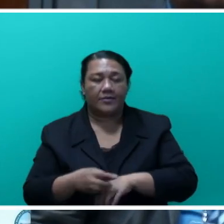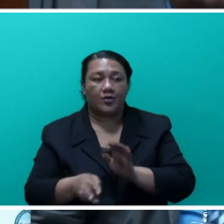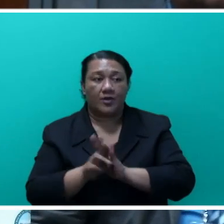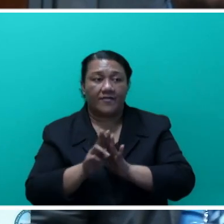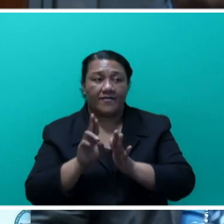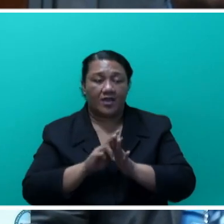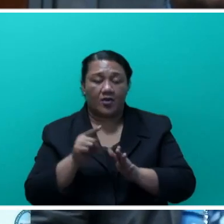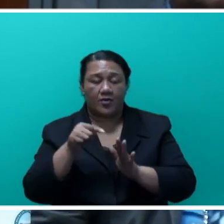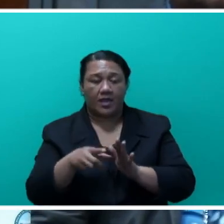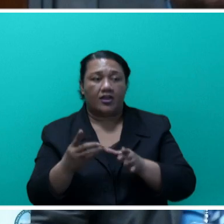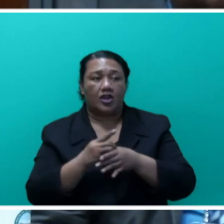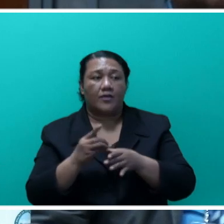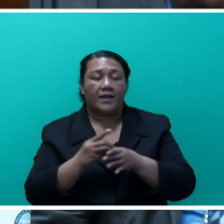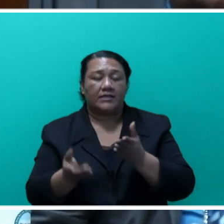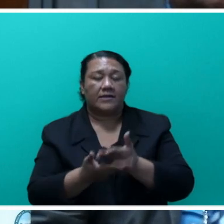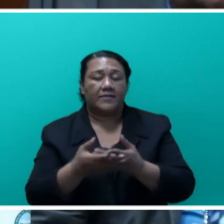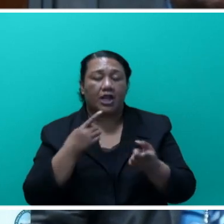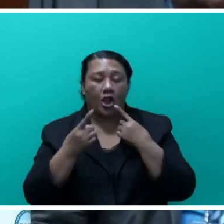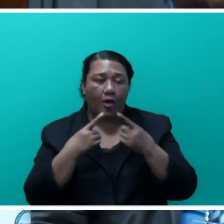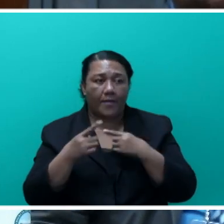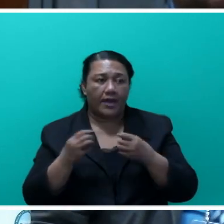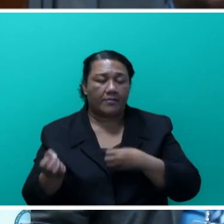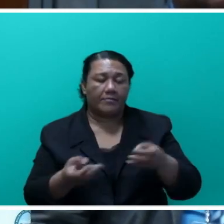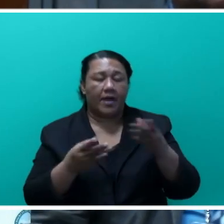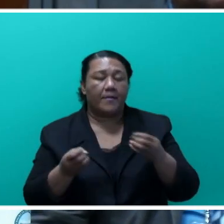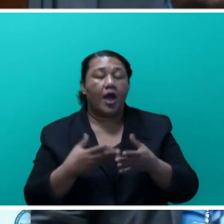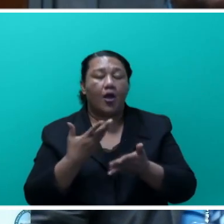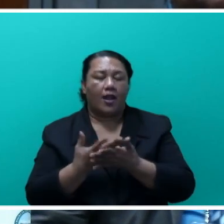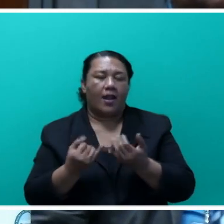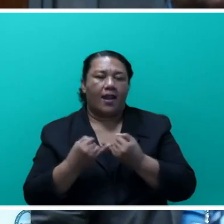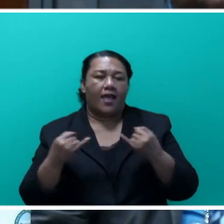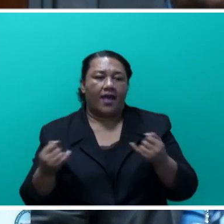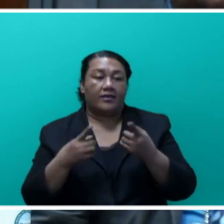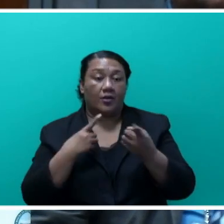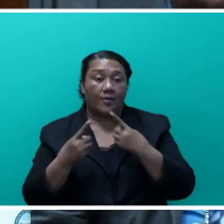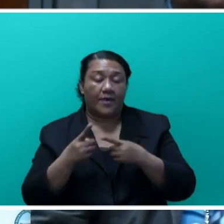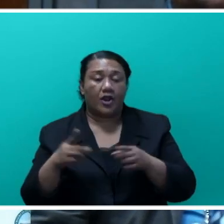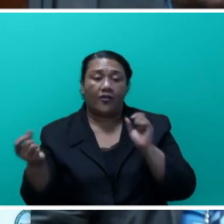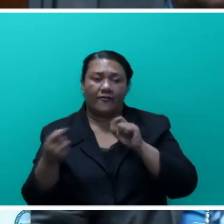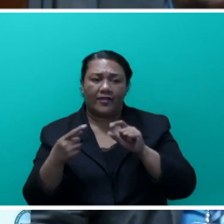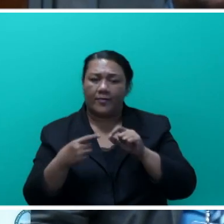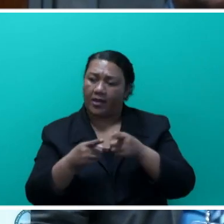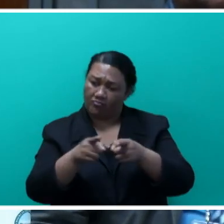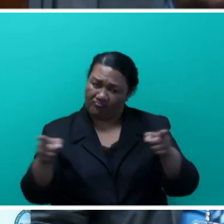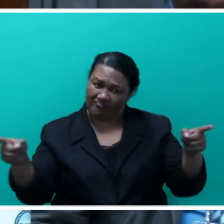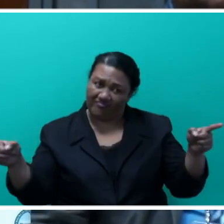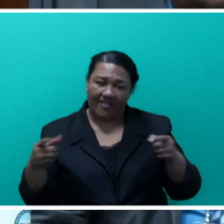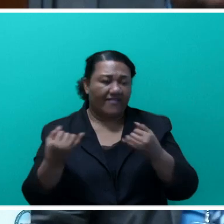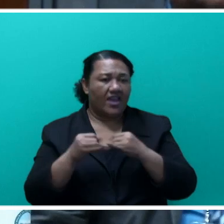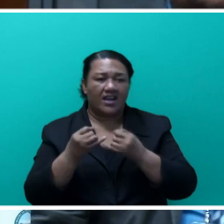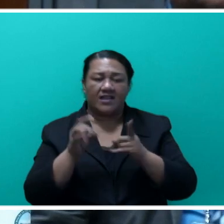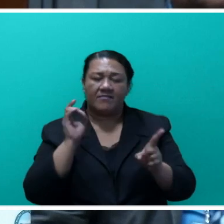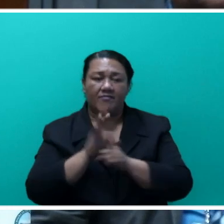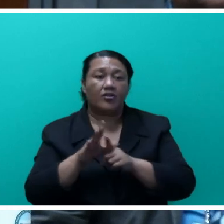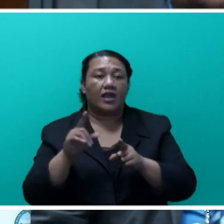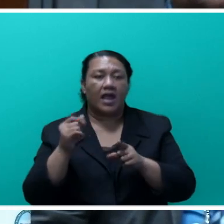document and submit your comments to the online platforms. All the feedbacks are very important, very critical, and